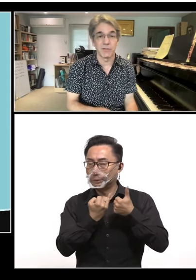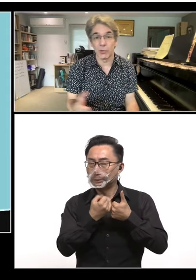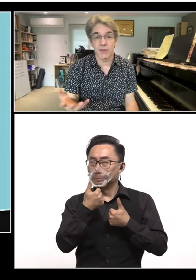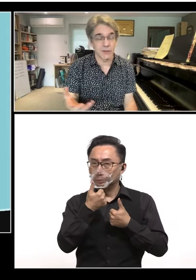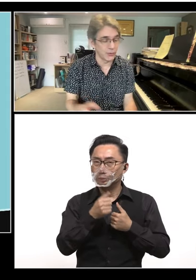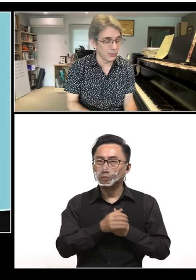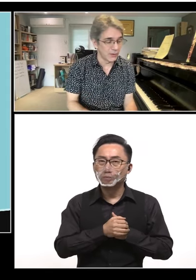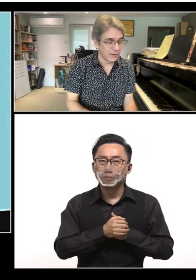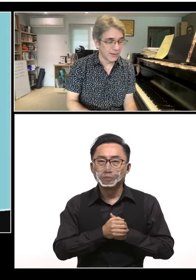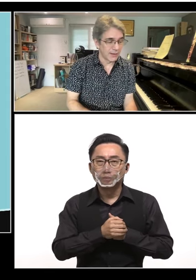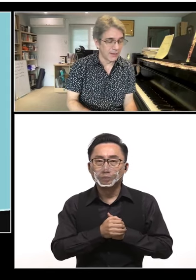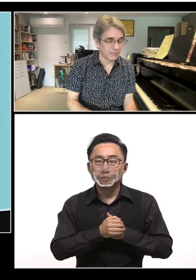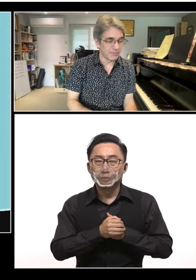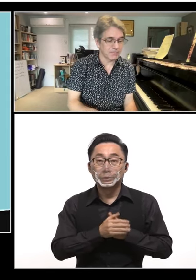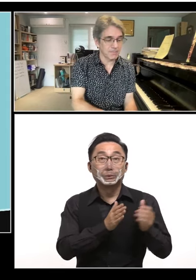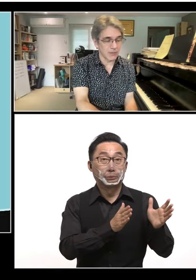was forced